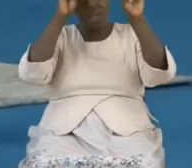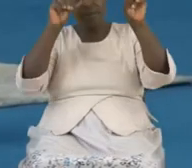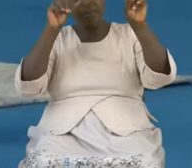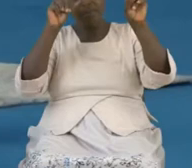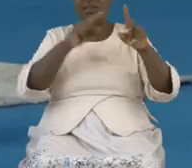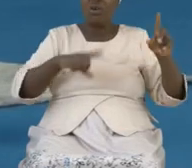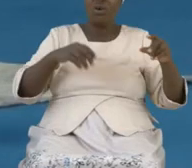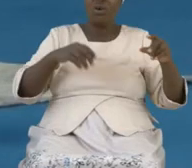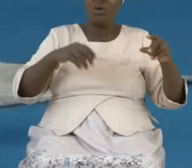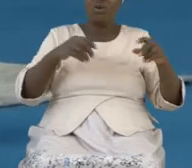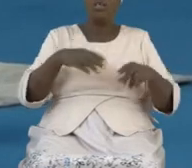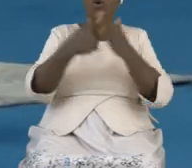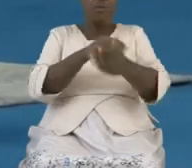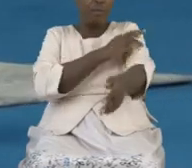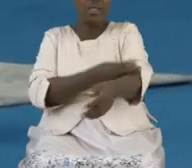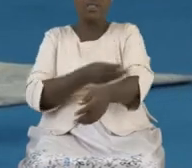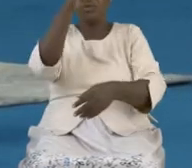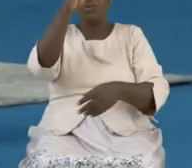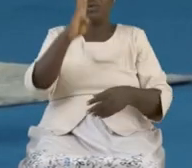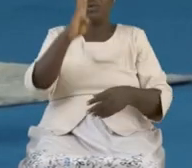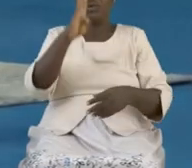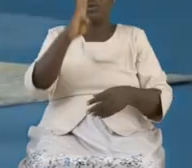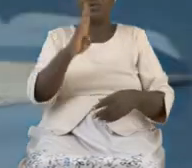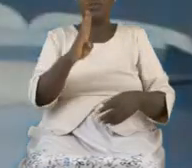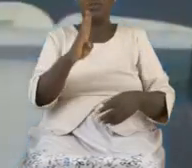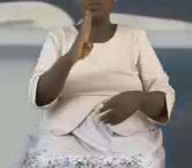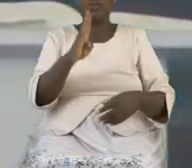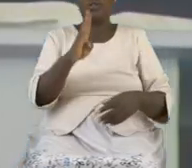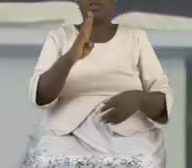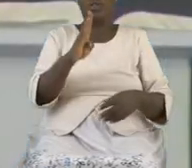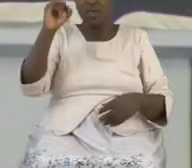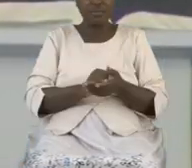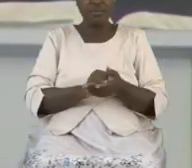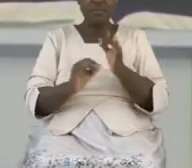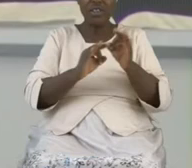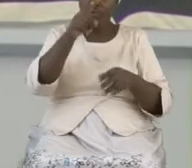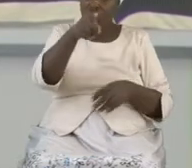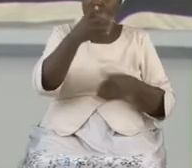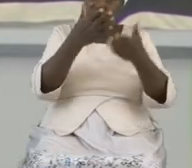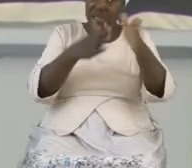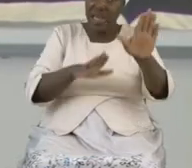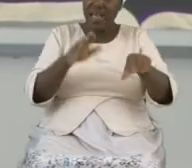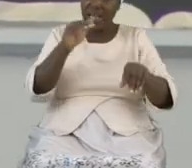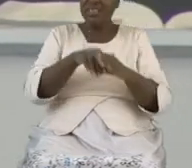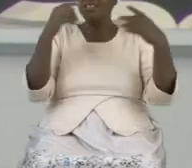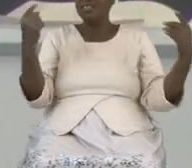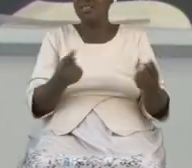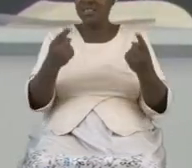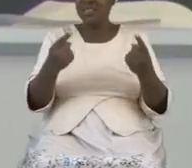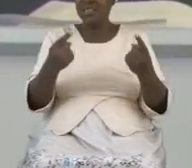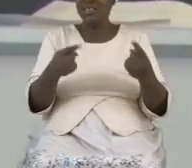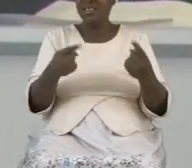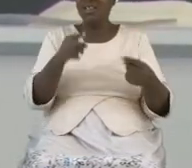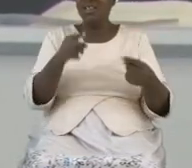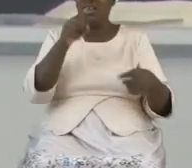Almighty God, knowing that if you died in sin, you'll bear the punishment